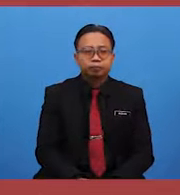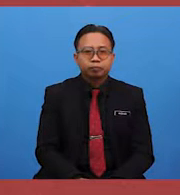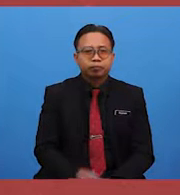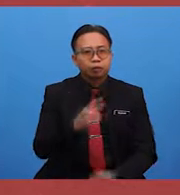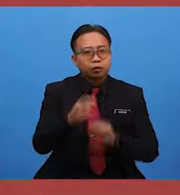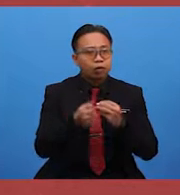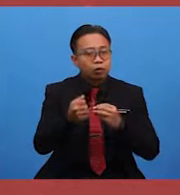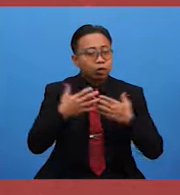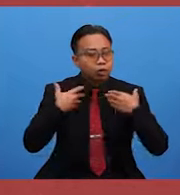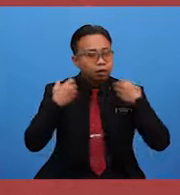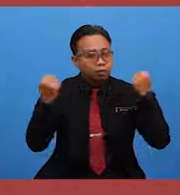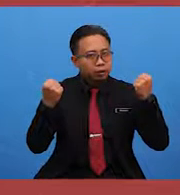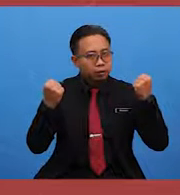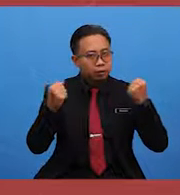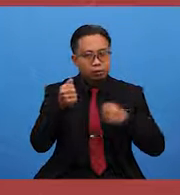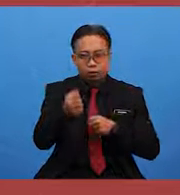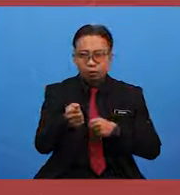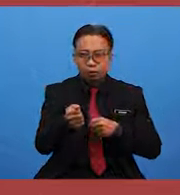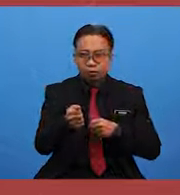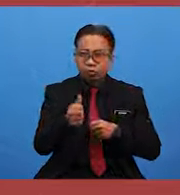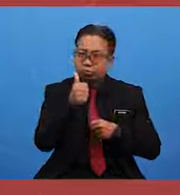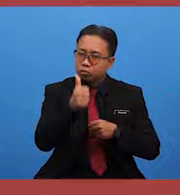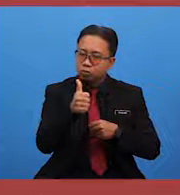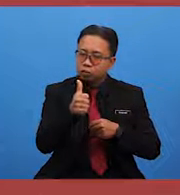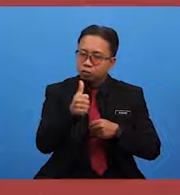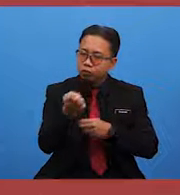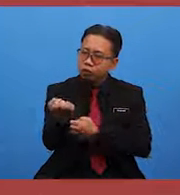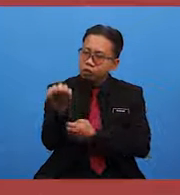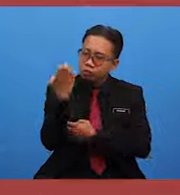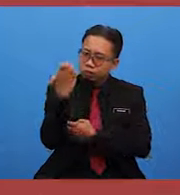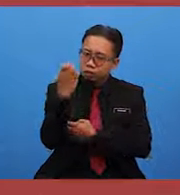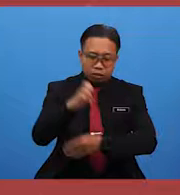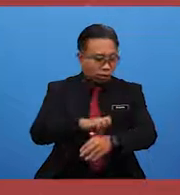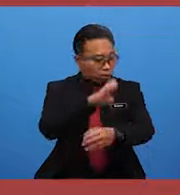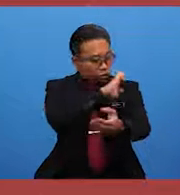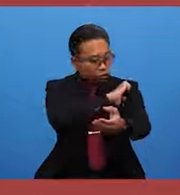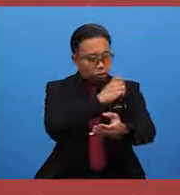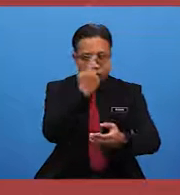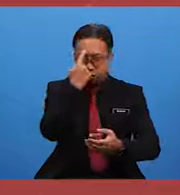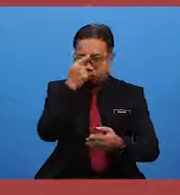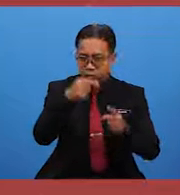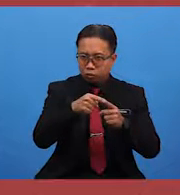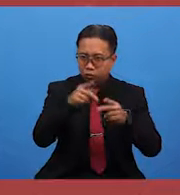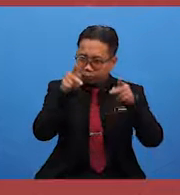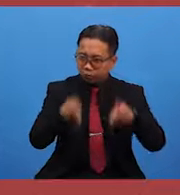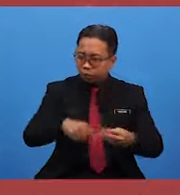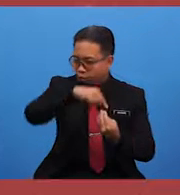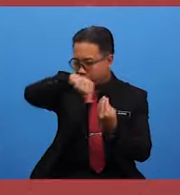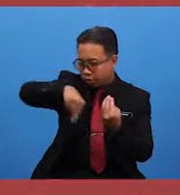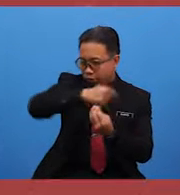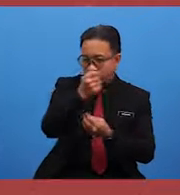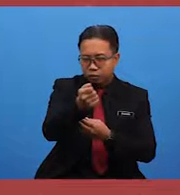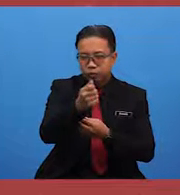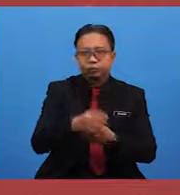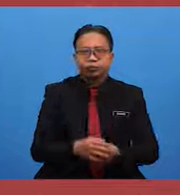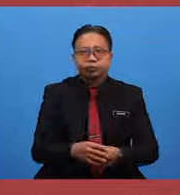When you are healthy, you send out positive energy to people around you, and this will attract your